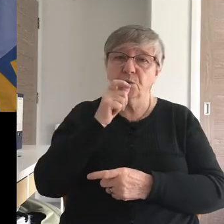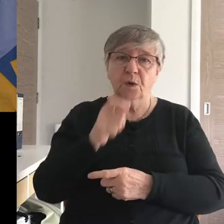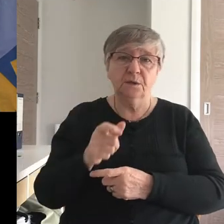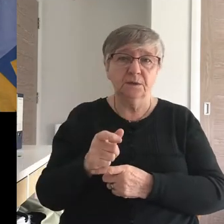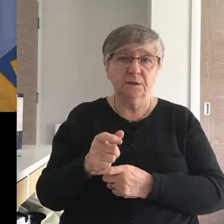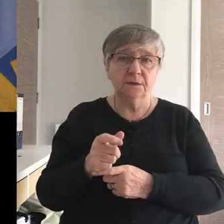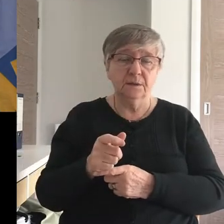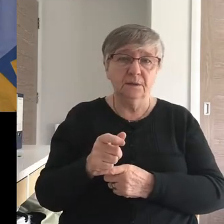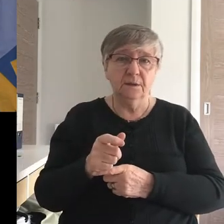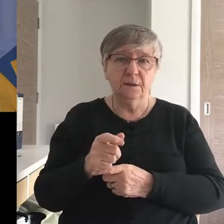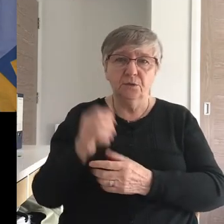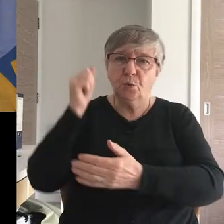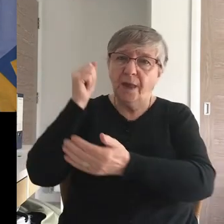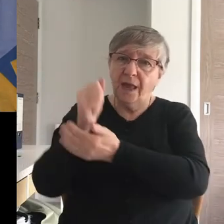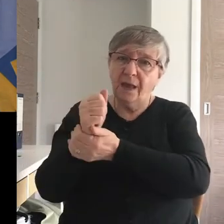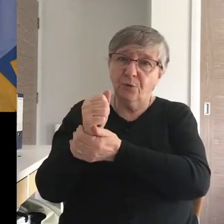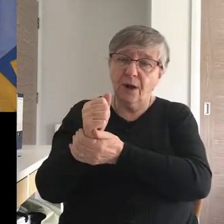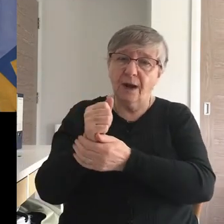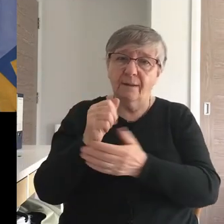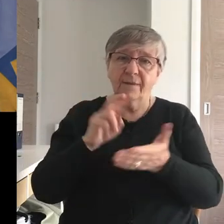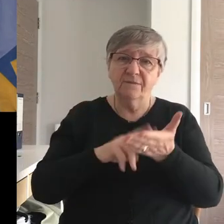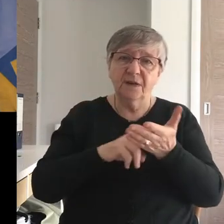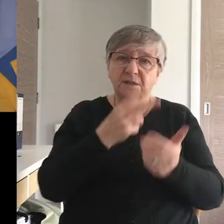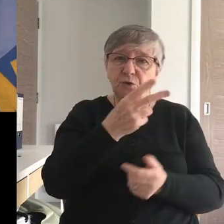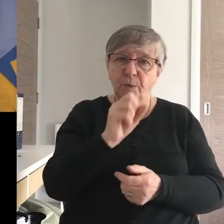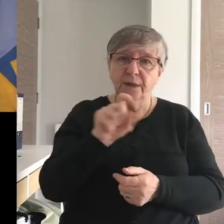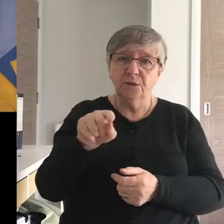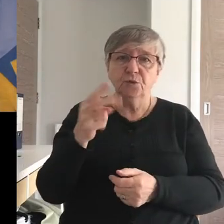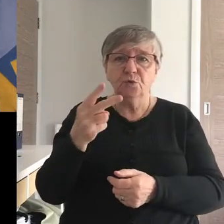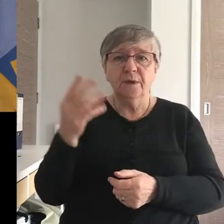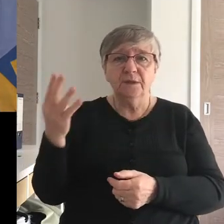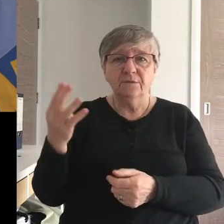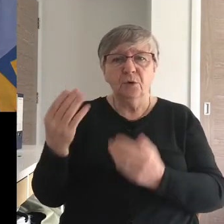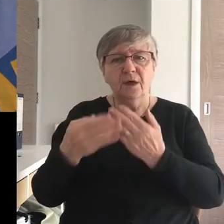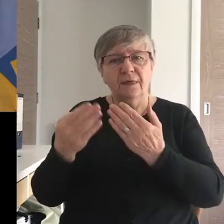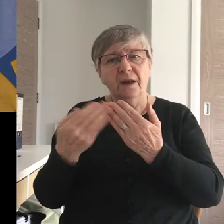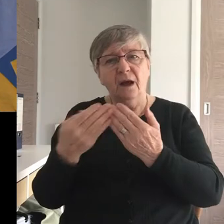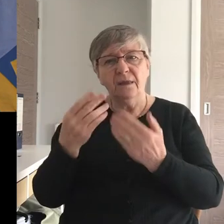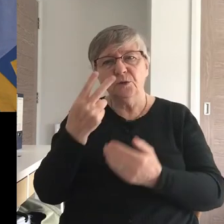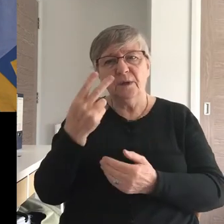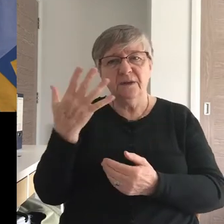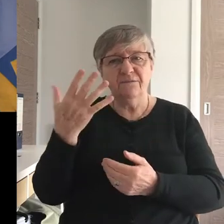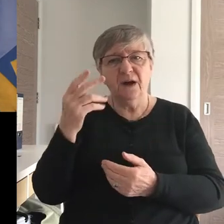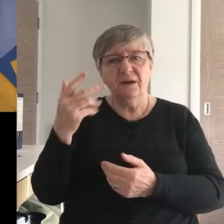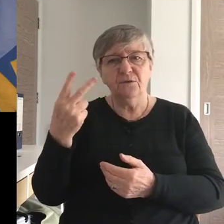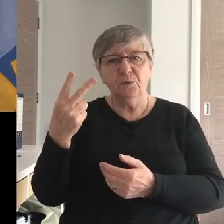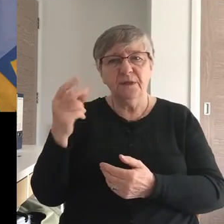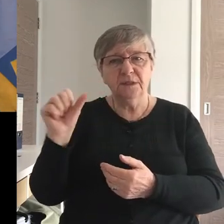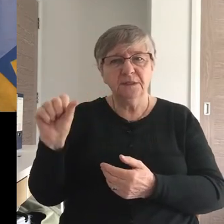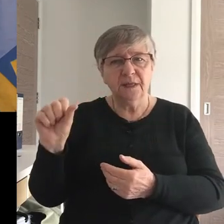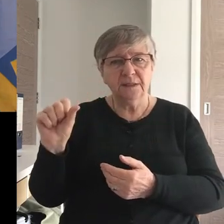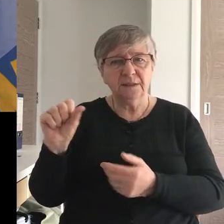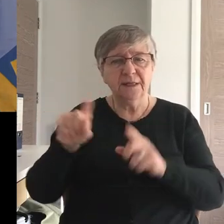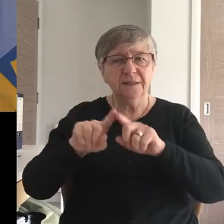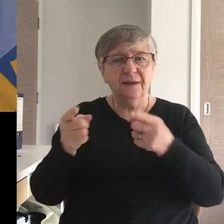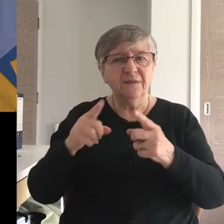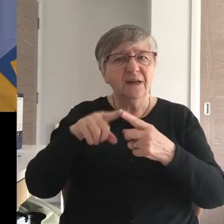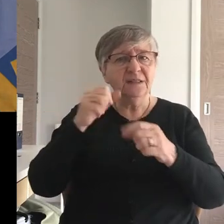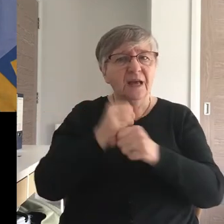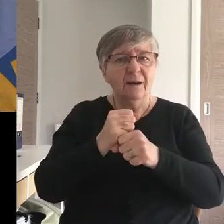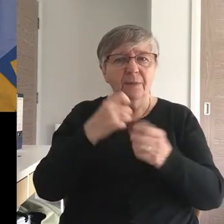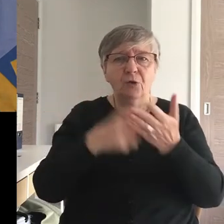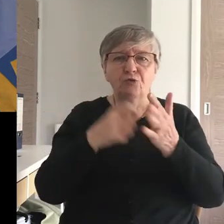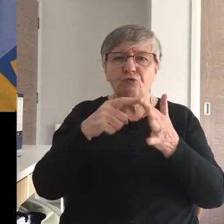So there's Abraham in verses 20 to 24, and then in verses 25 and 26, the quite different example of